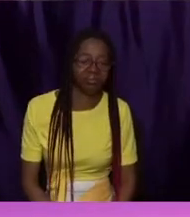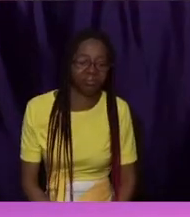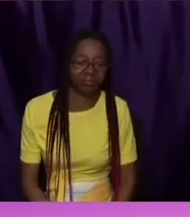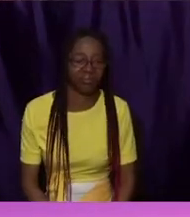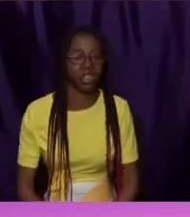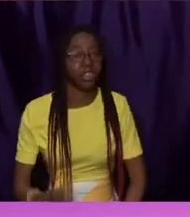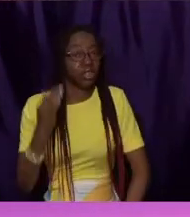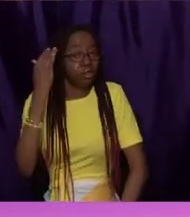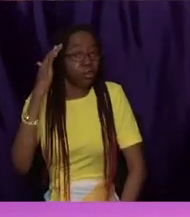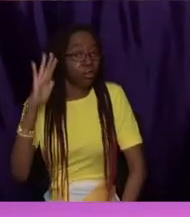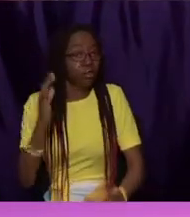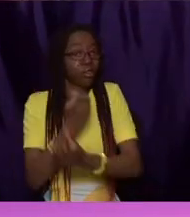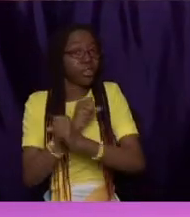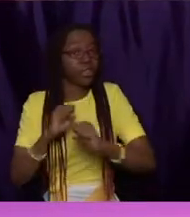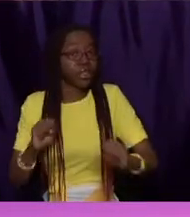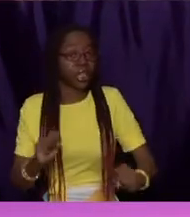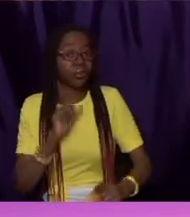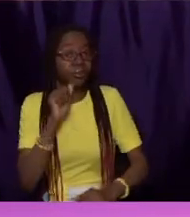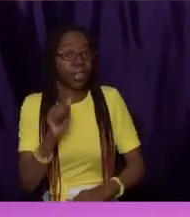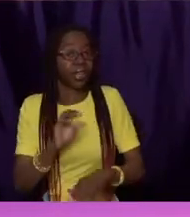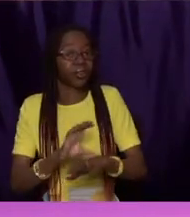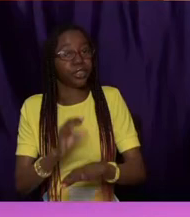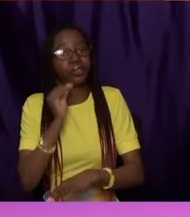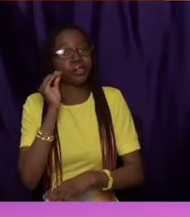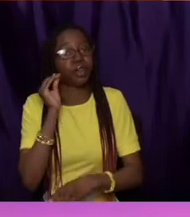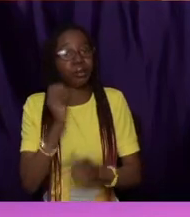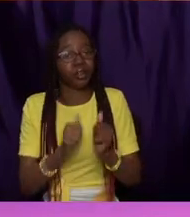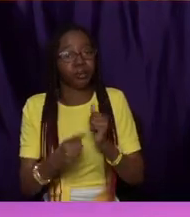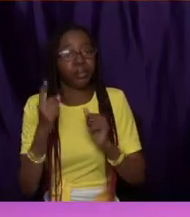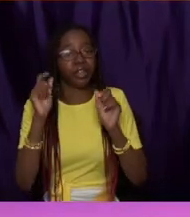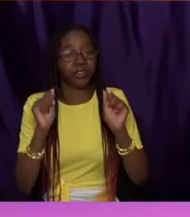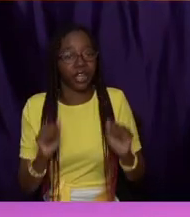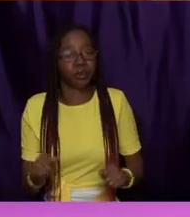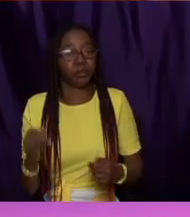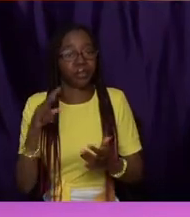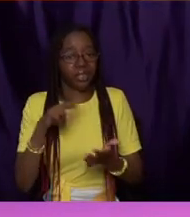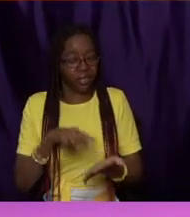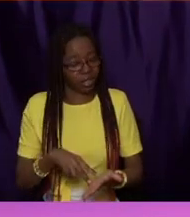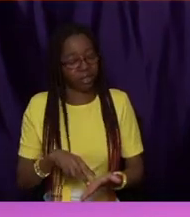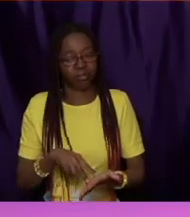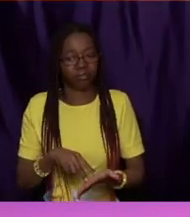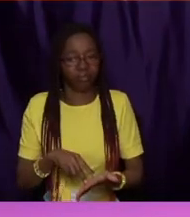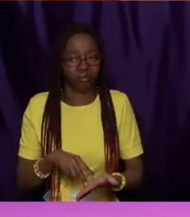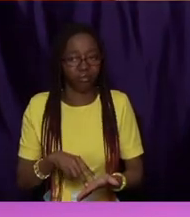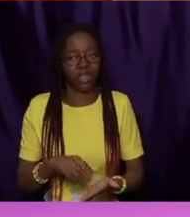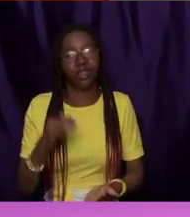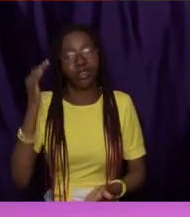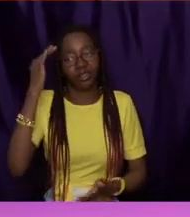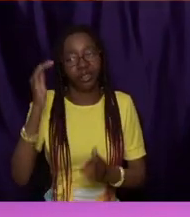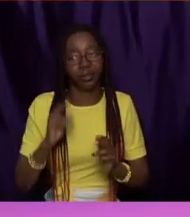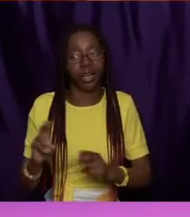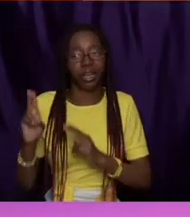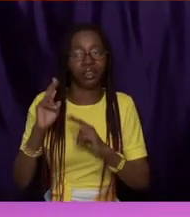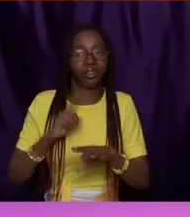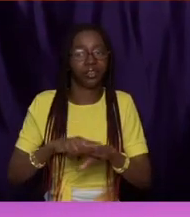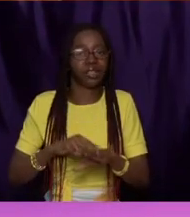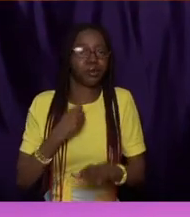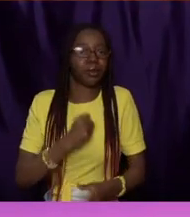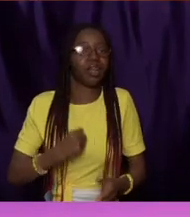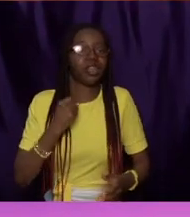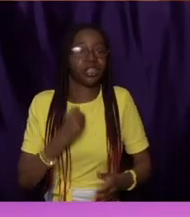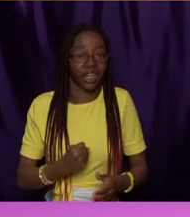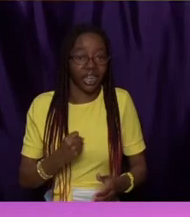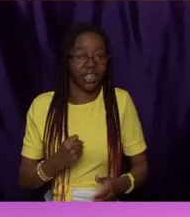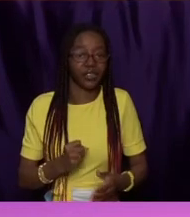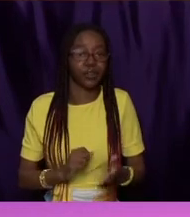If you're not sure you're saved, you don't have a church home. Everybody, if you're able, please stand to your feet. I honor your time. I apologize for going